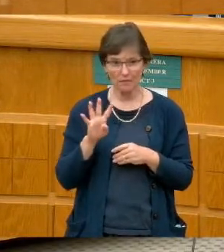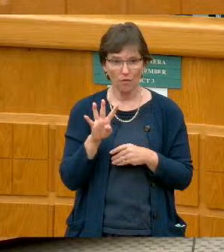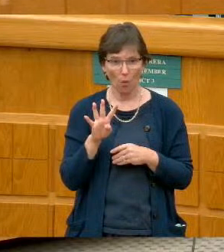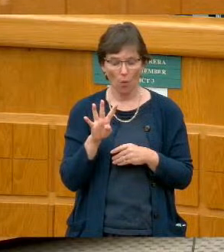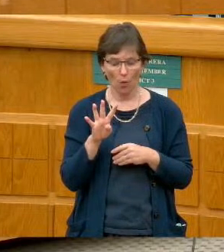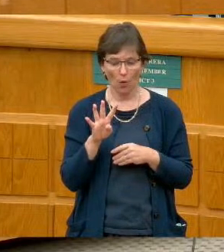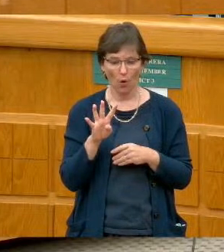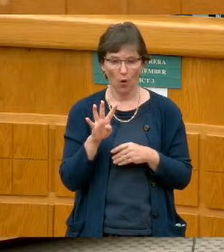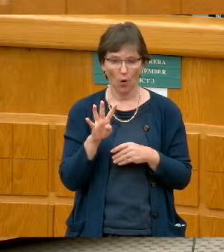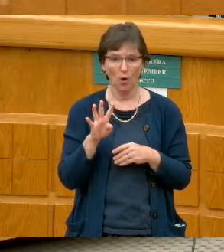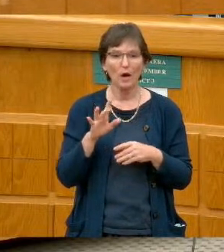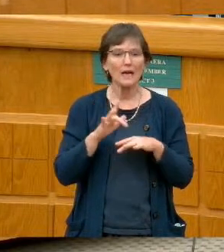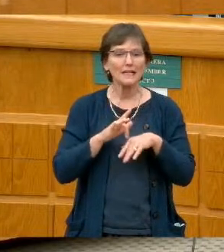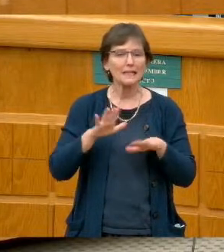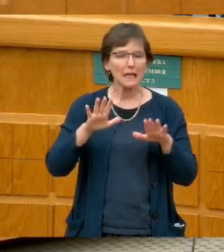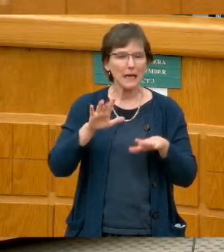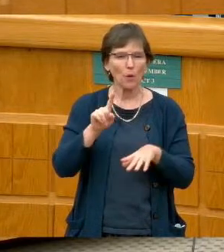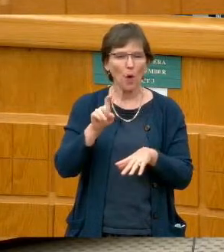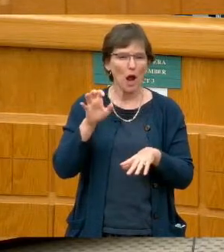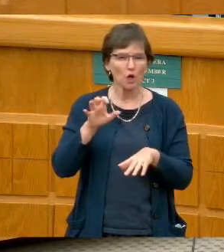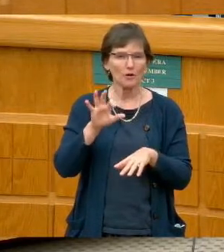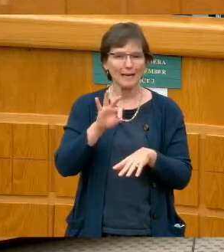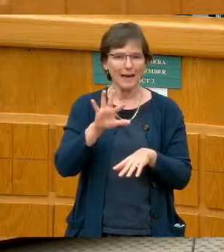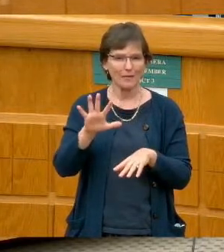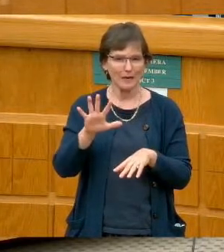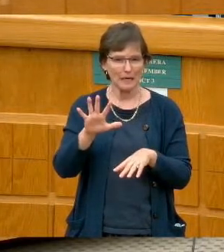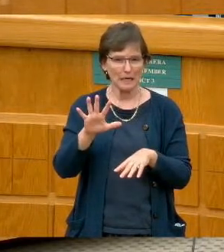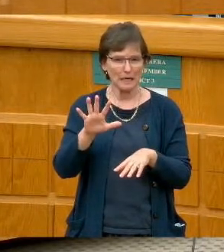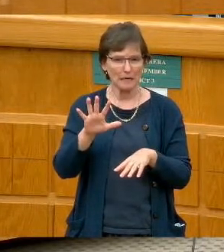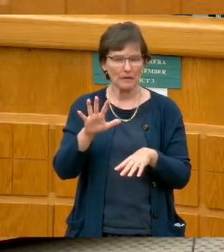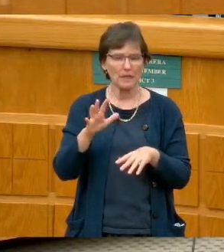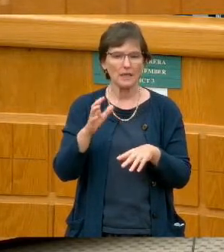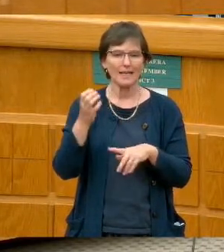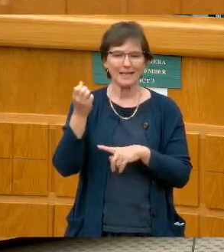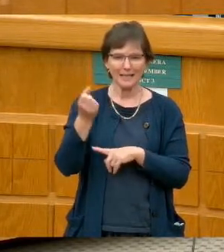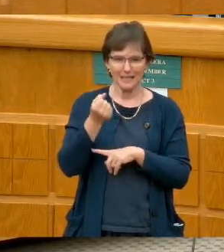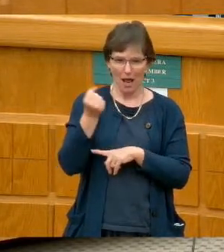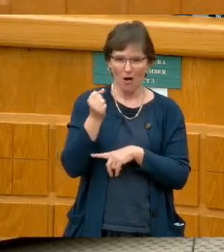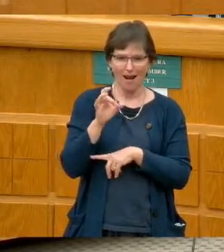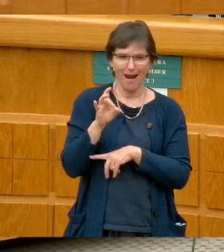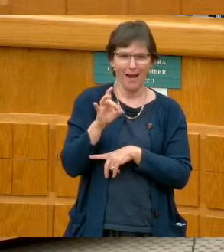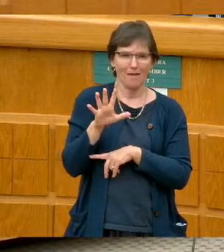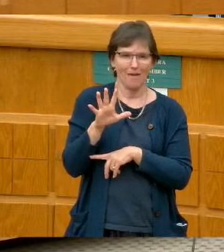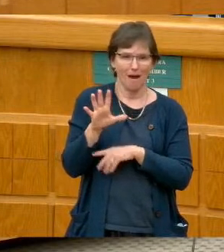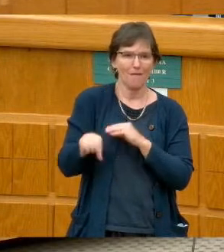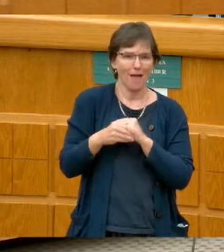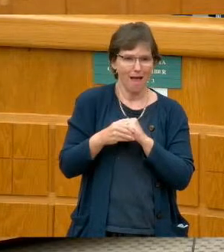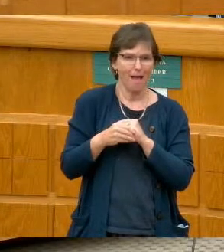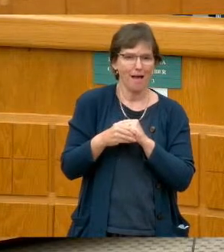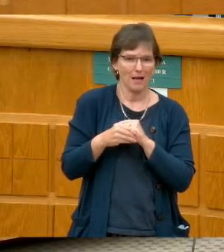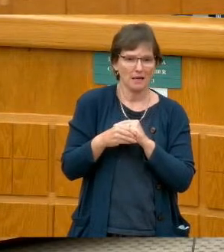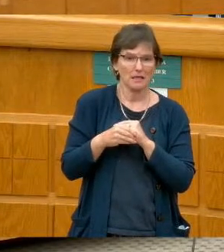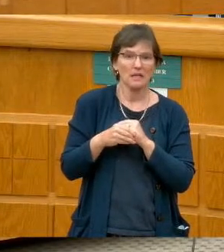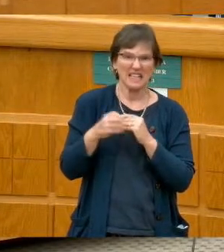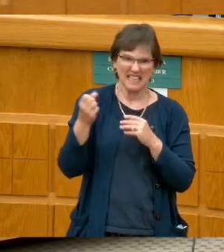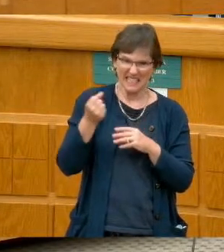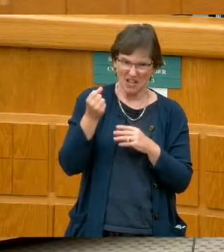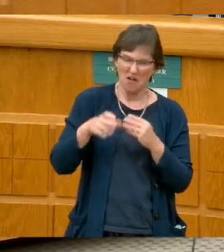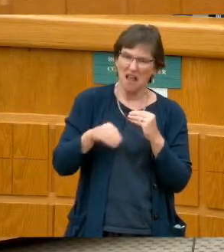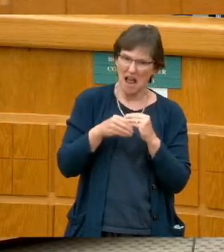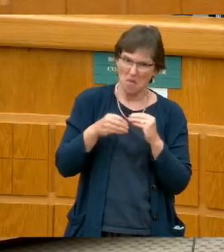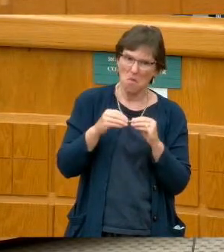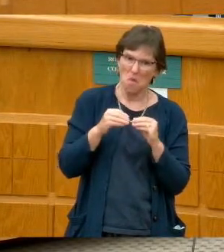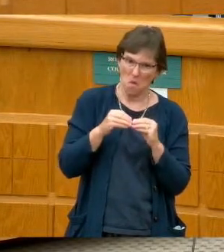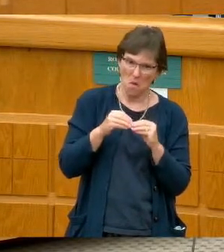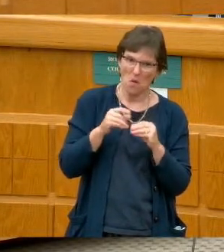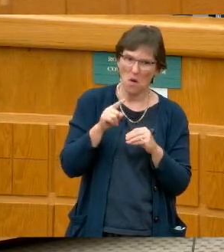195 on Sunday, 85 on Saturday, a bigger number on Friday, 436. So you can see